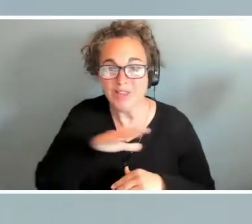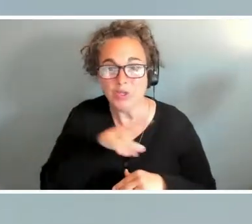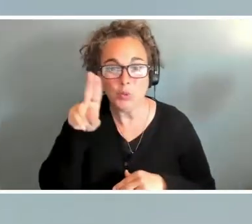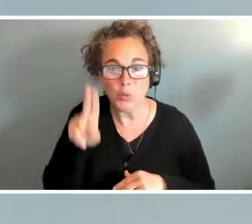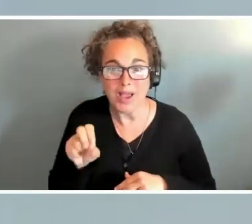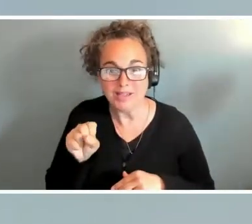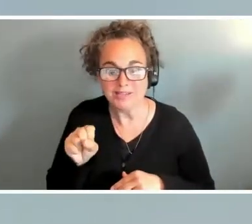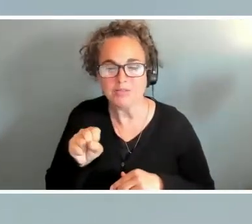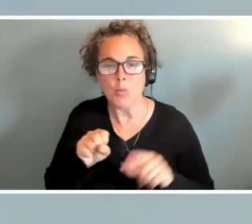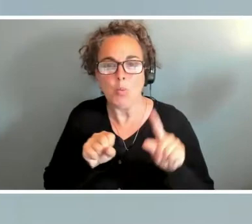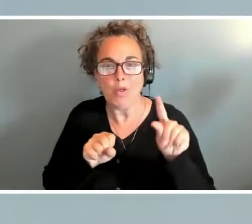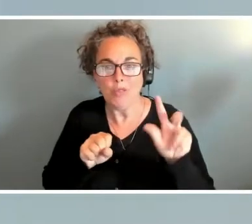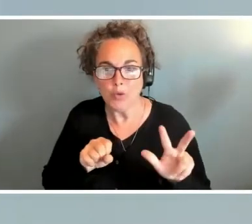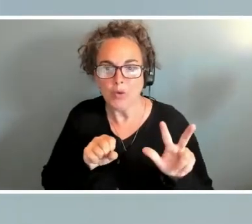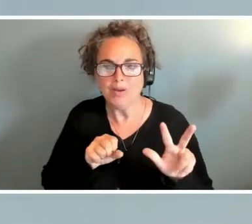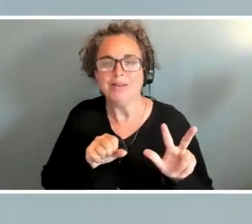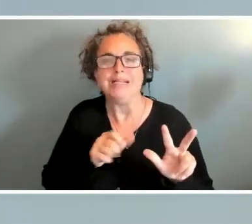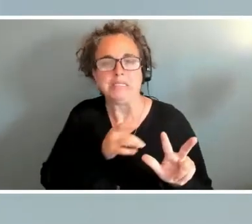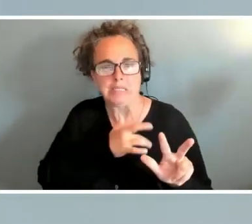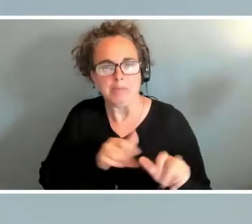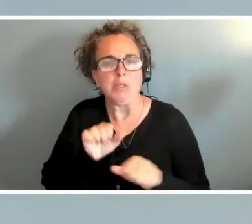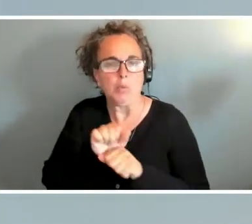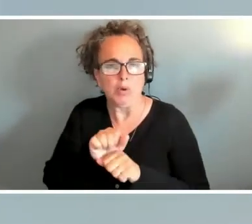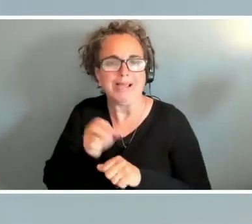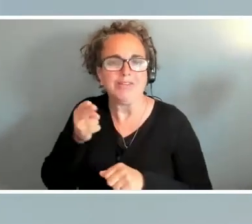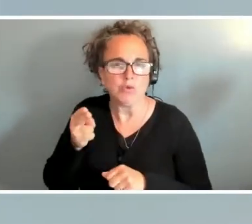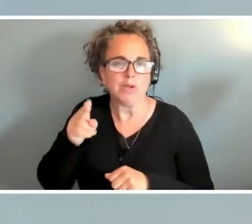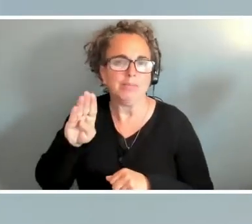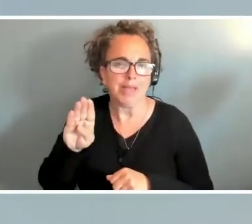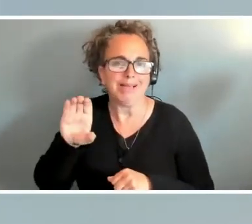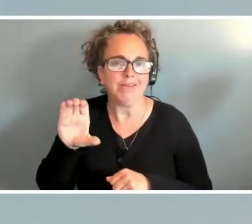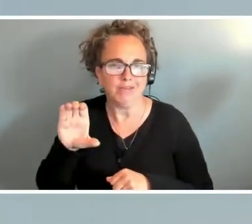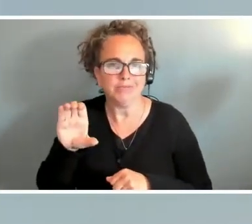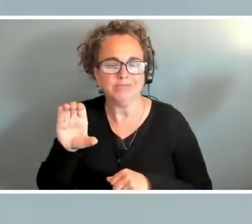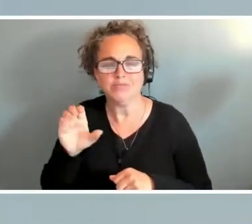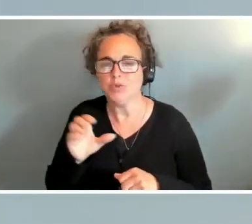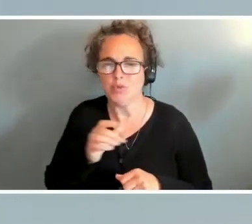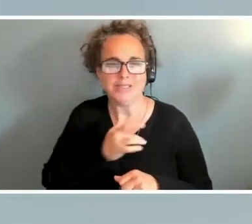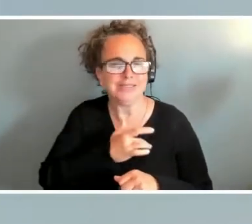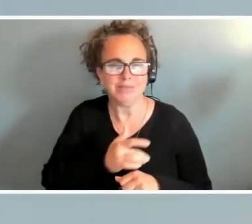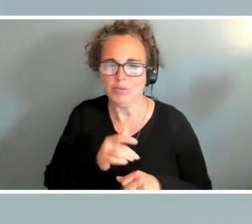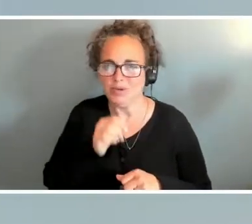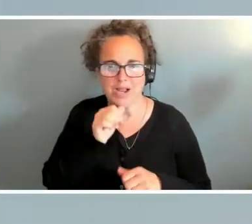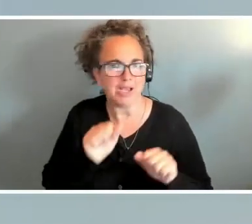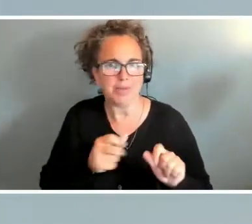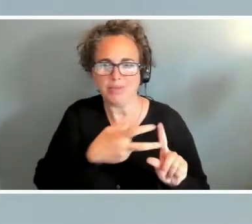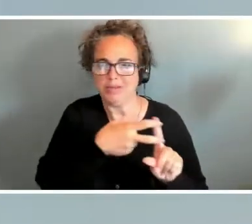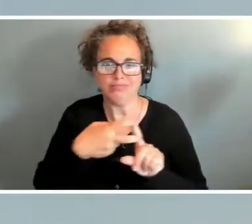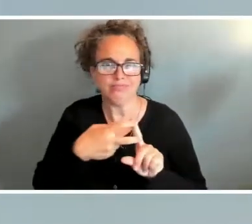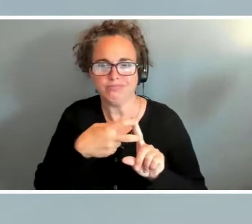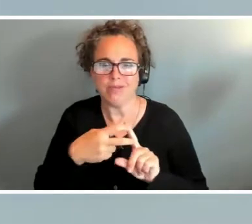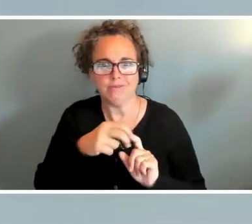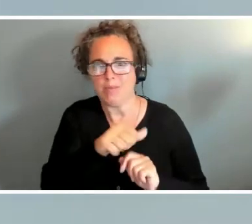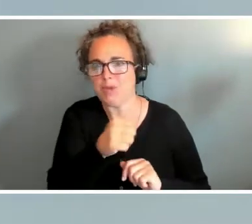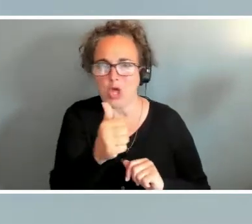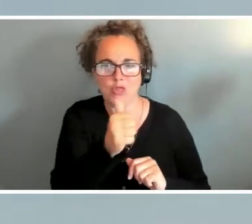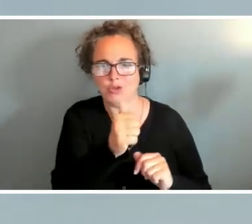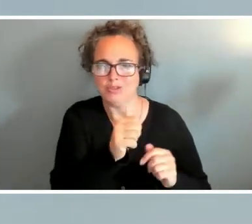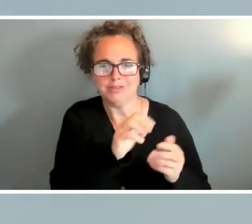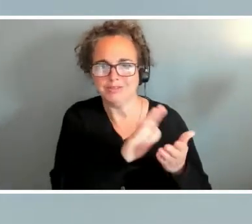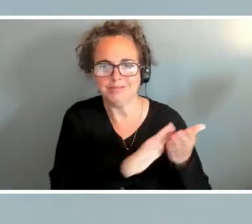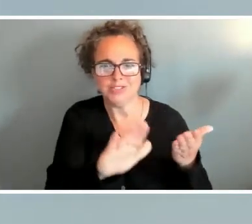third of those were at historically black institutions. So it was pretty obvious we weren't going to be able to steal folks from somebody else's